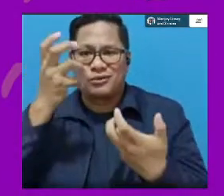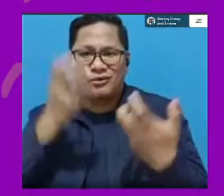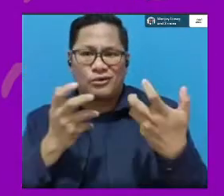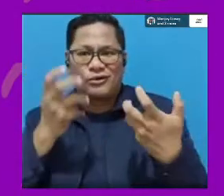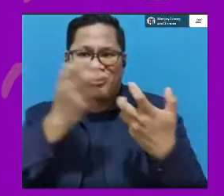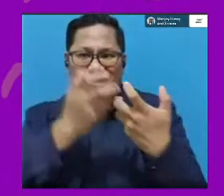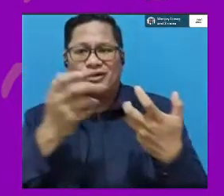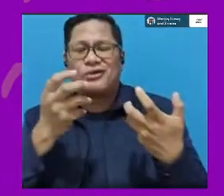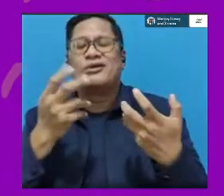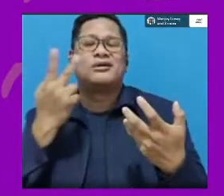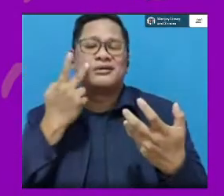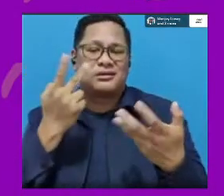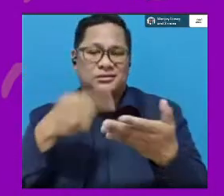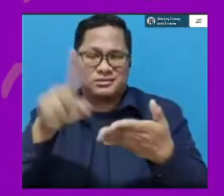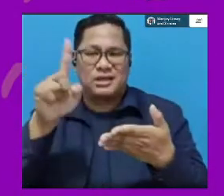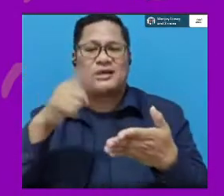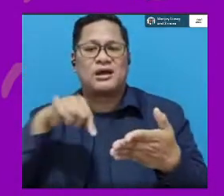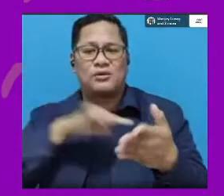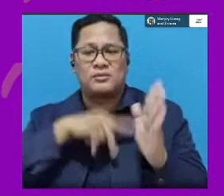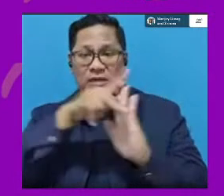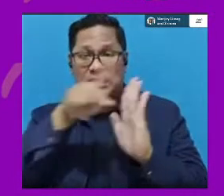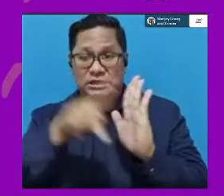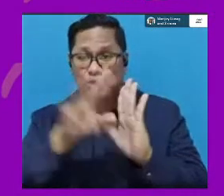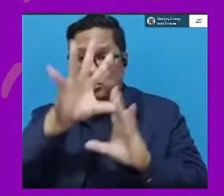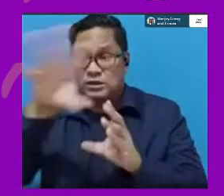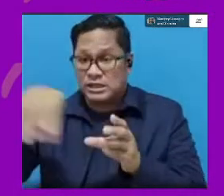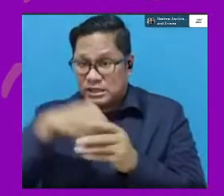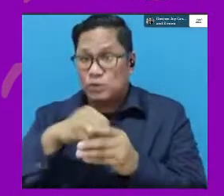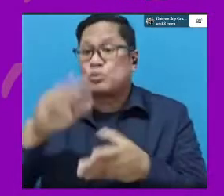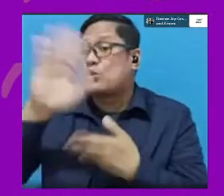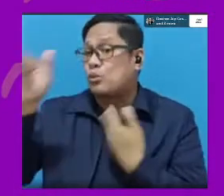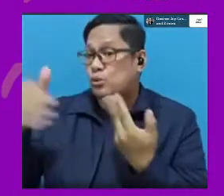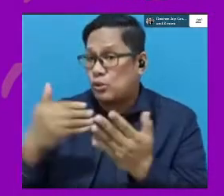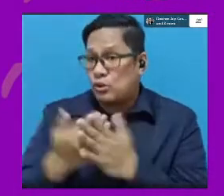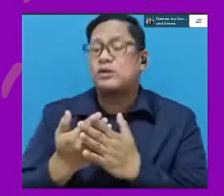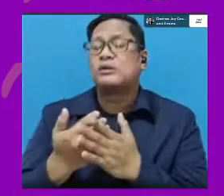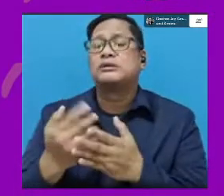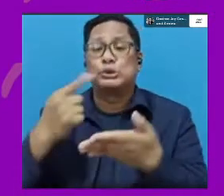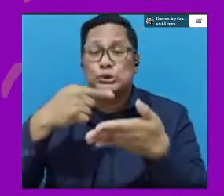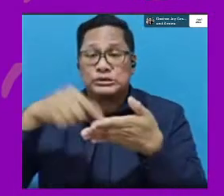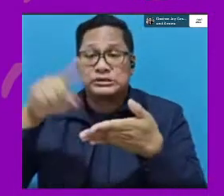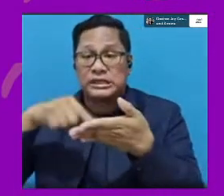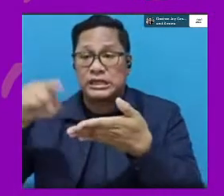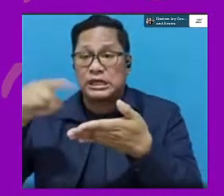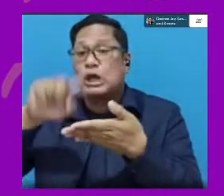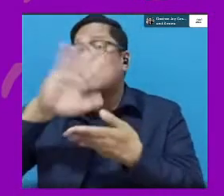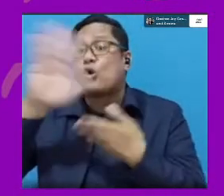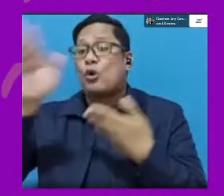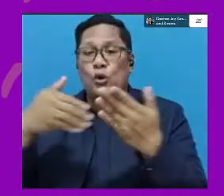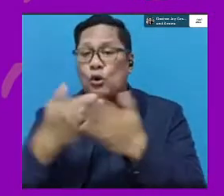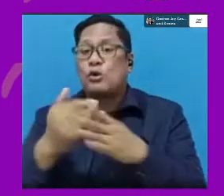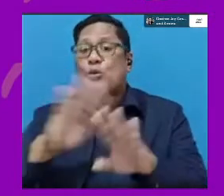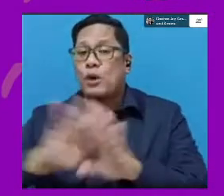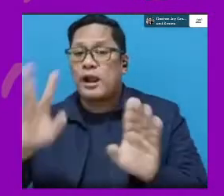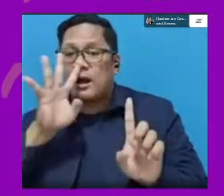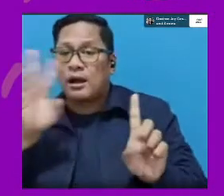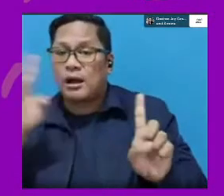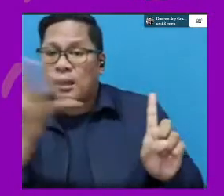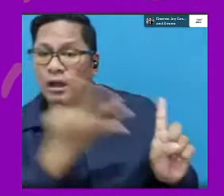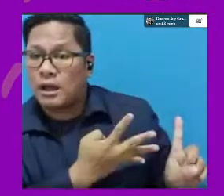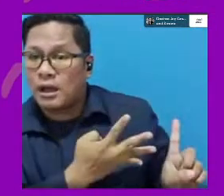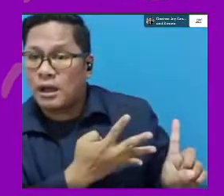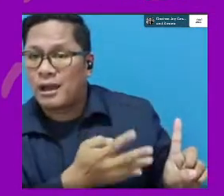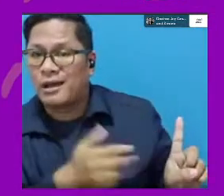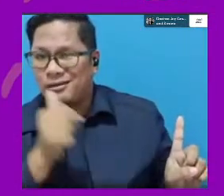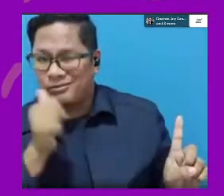policies to include po everyone, making sure that nobody is left behind.